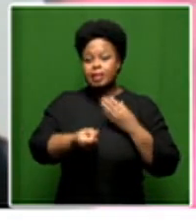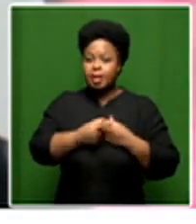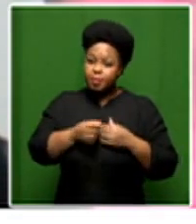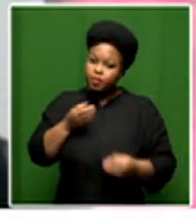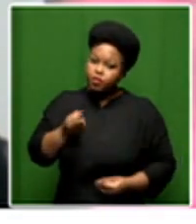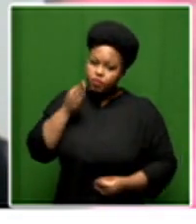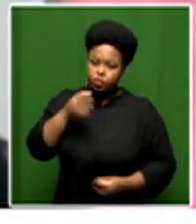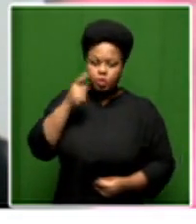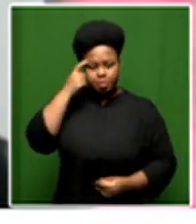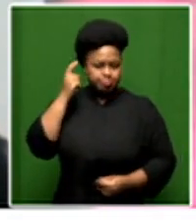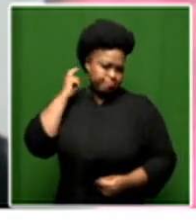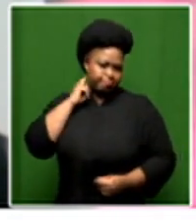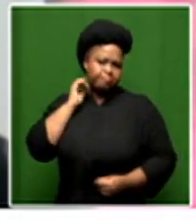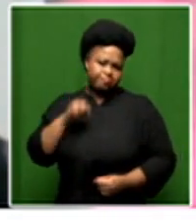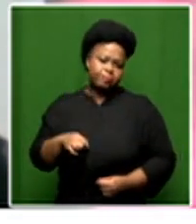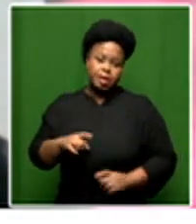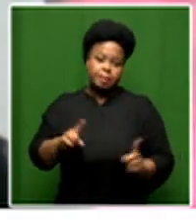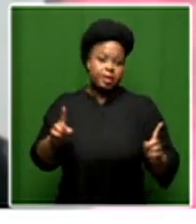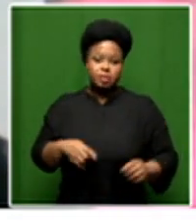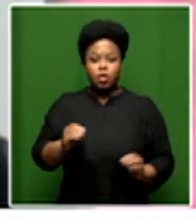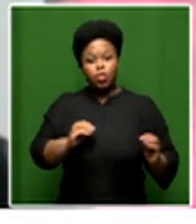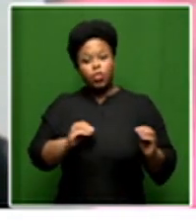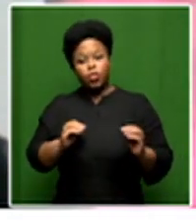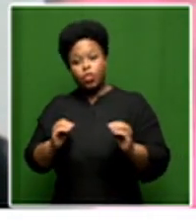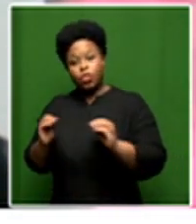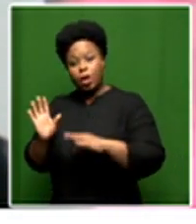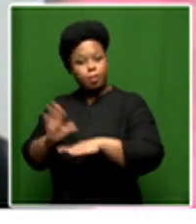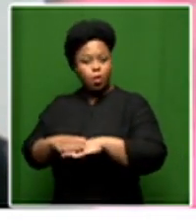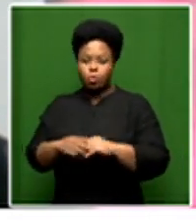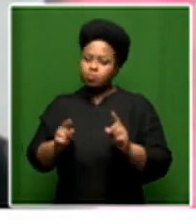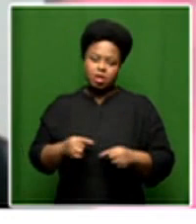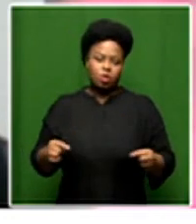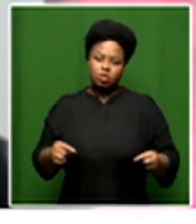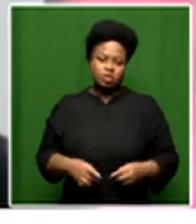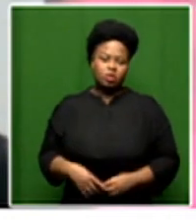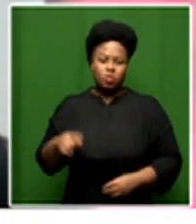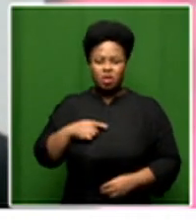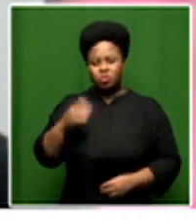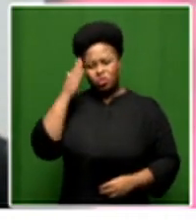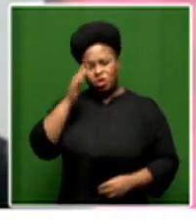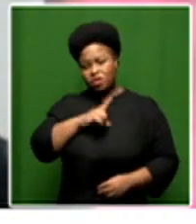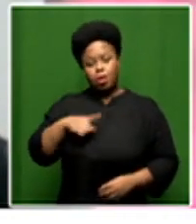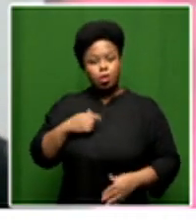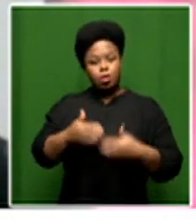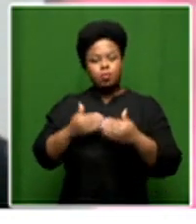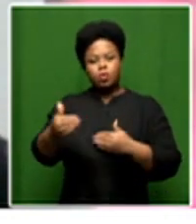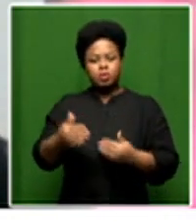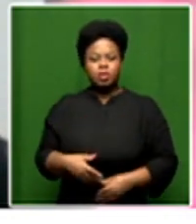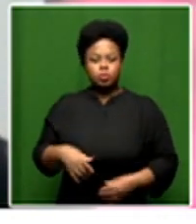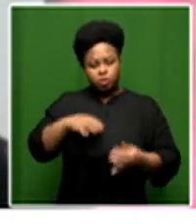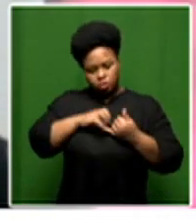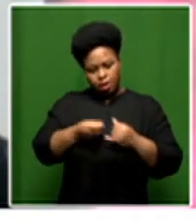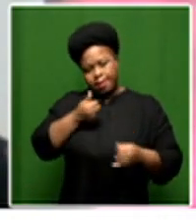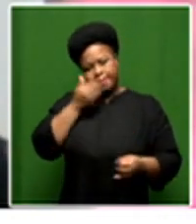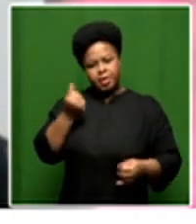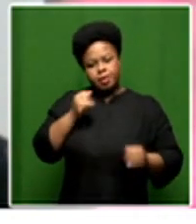we do take into cognizance, but we must not delay. If we're going to subject things to long processes, let's double our